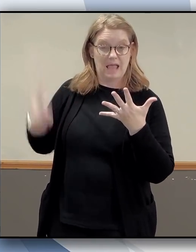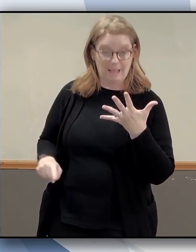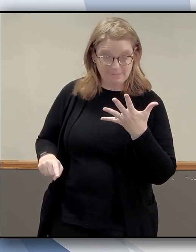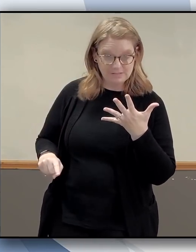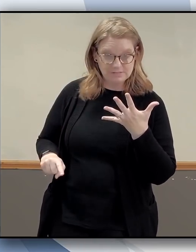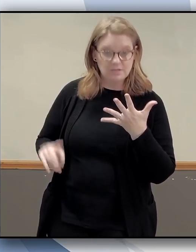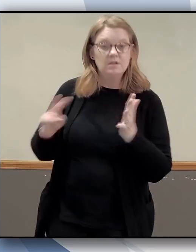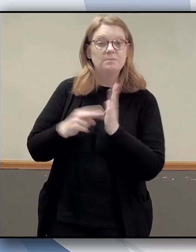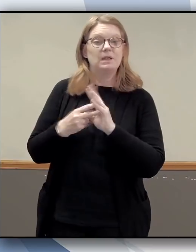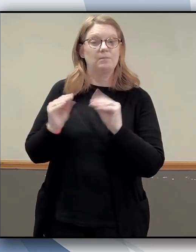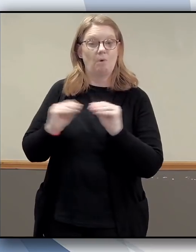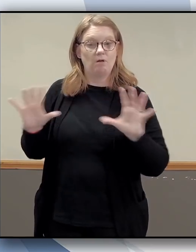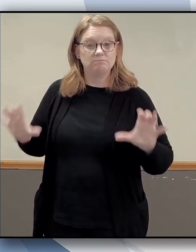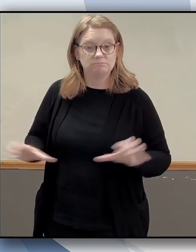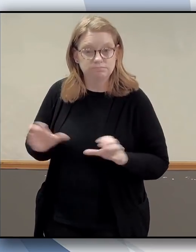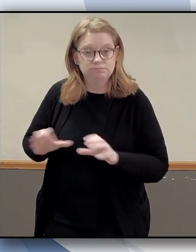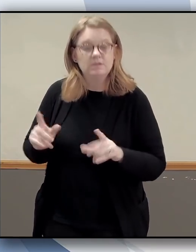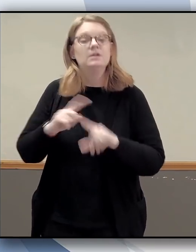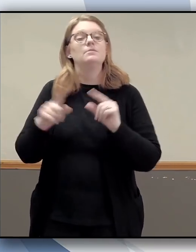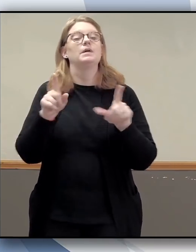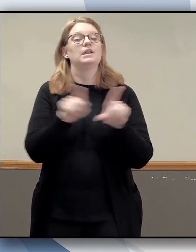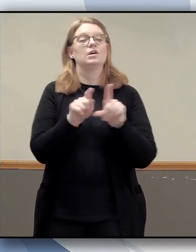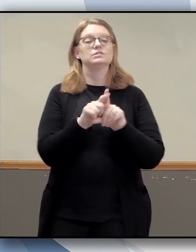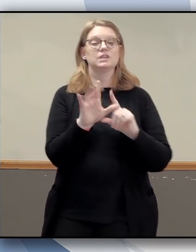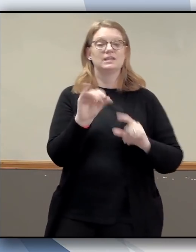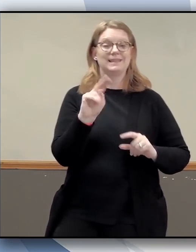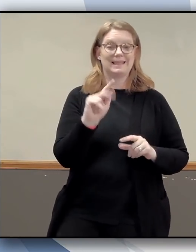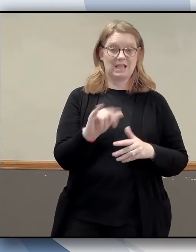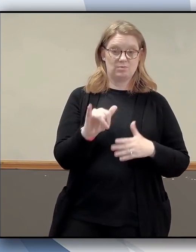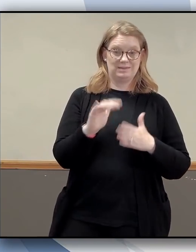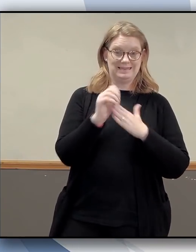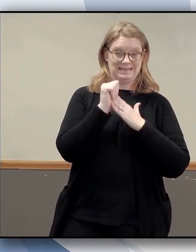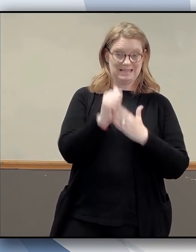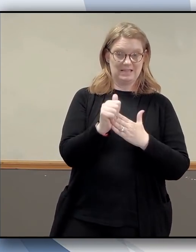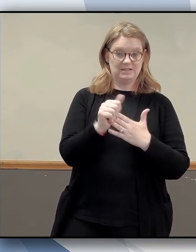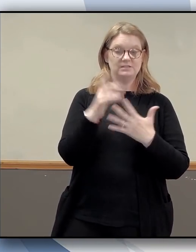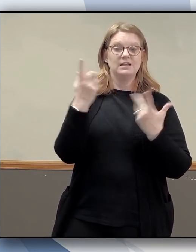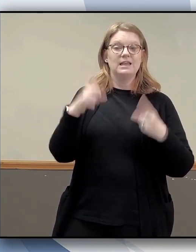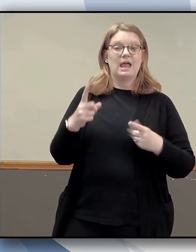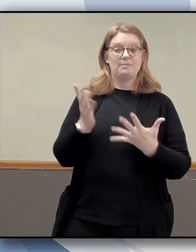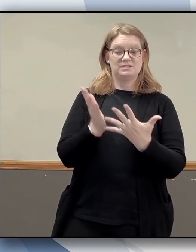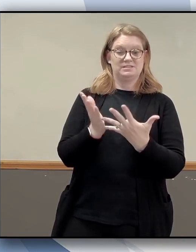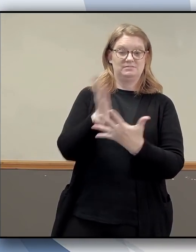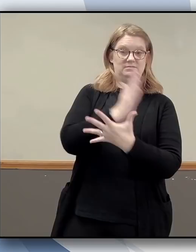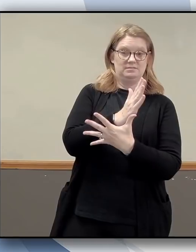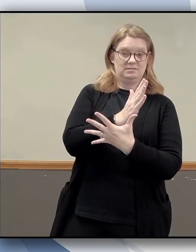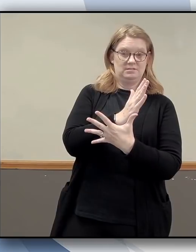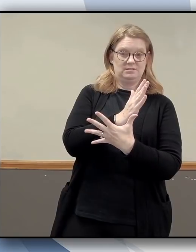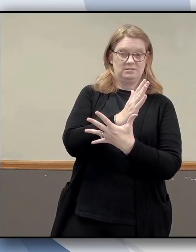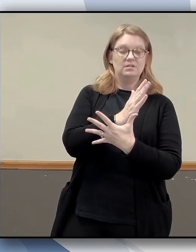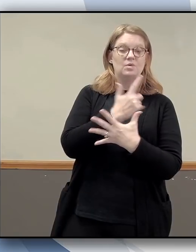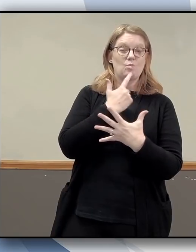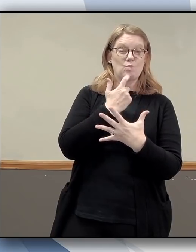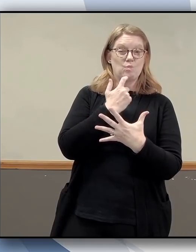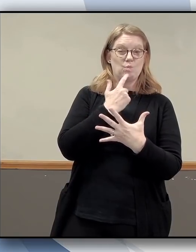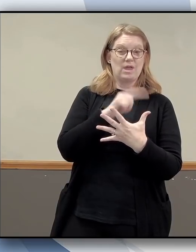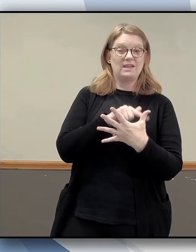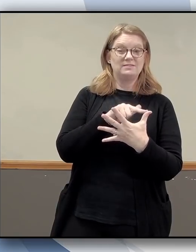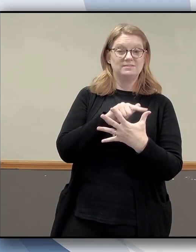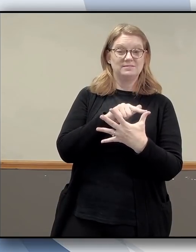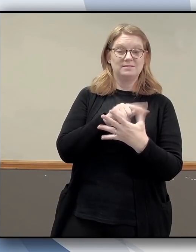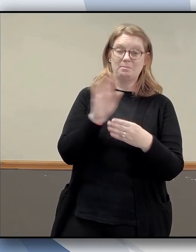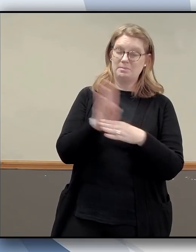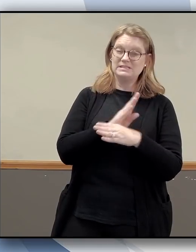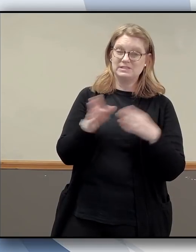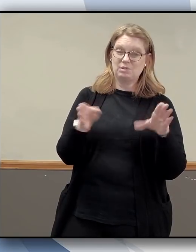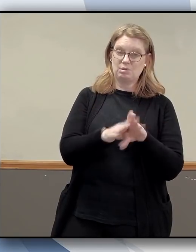more action. But we have in the county guidelines, you can see that when a county gets to the red or critical, that does include business closures. So I think that people can